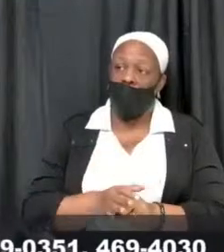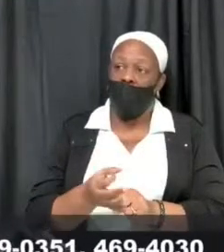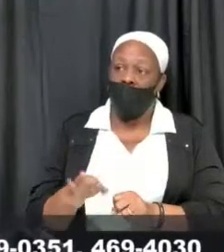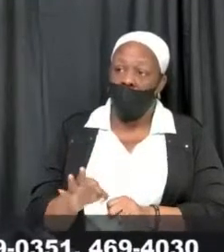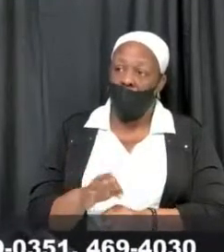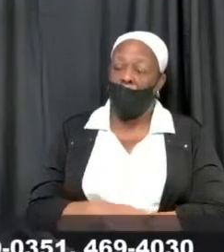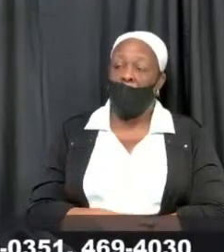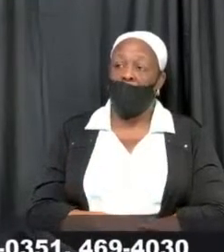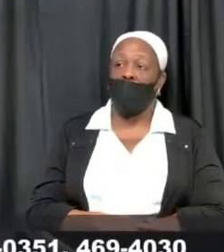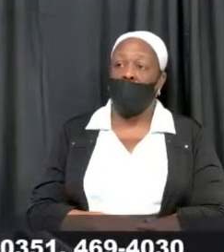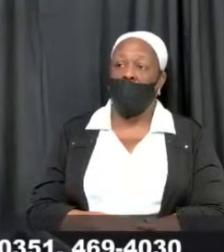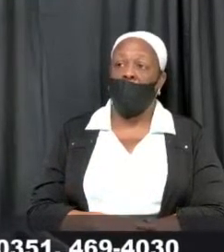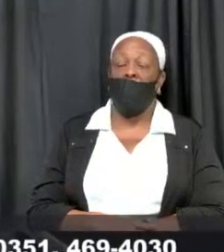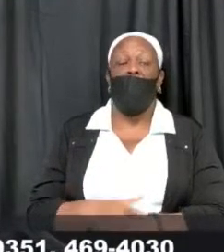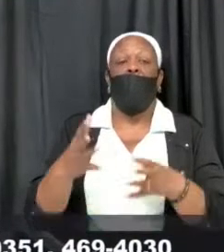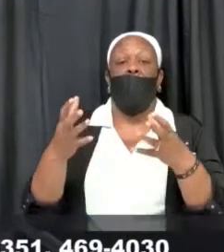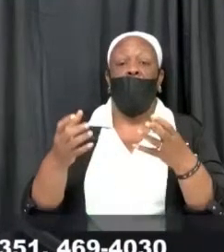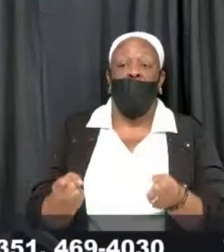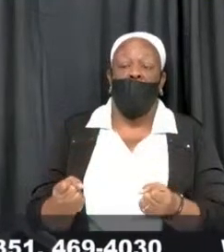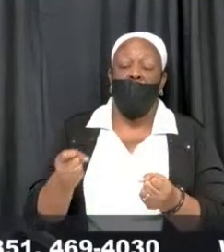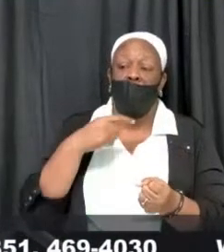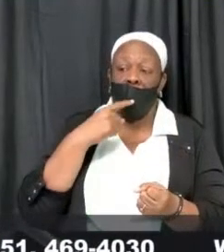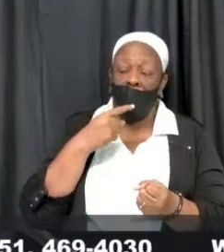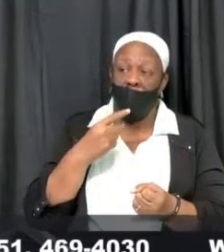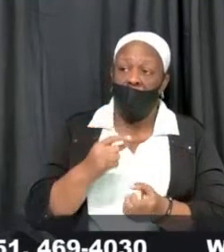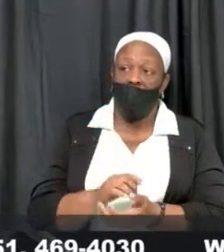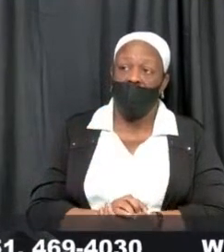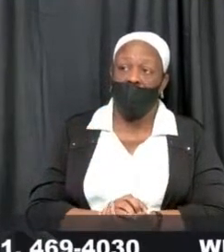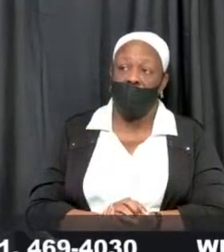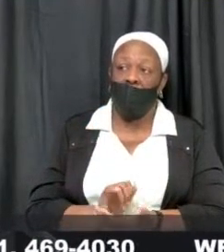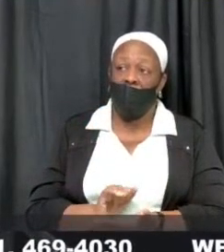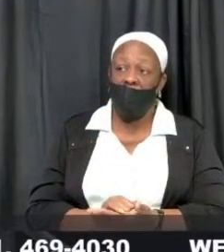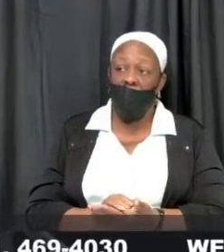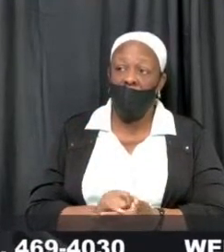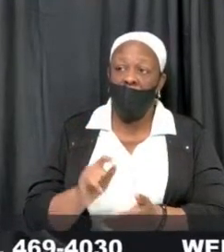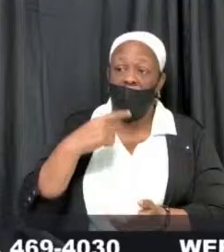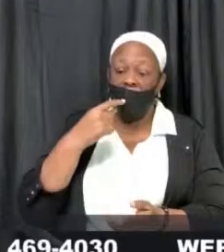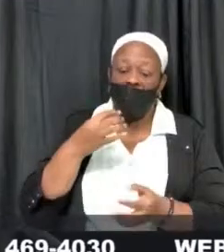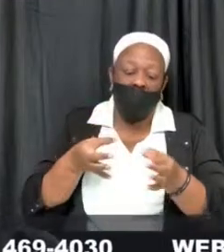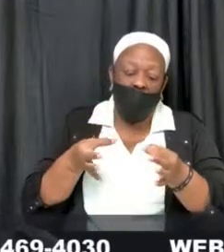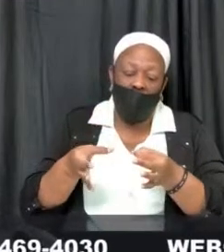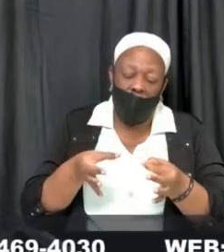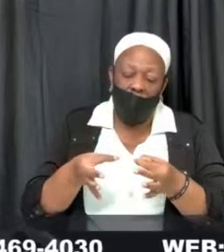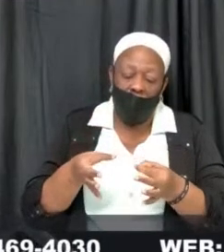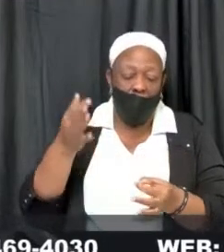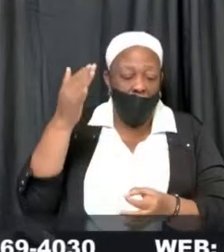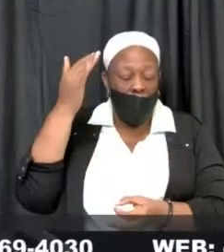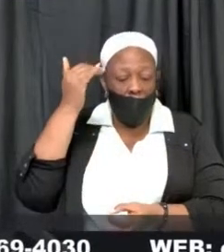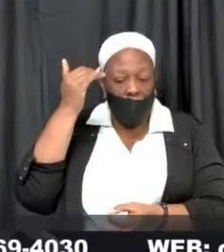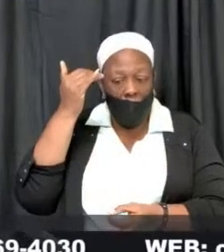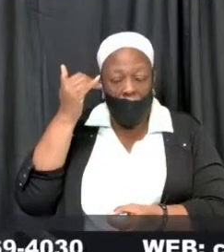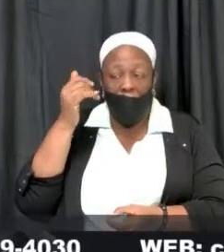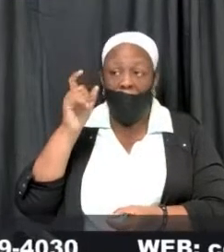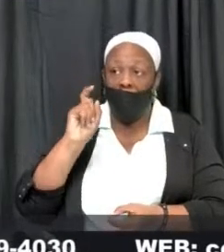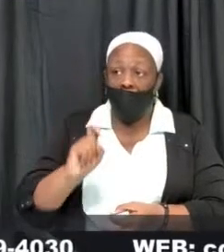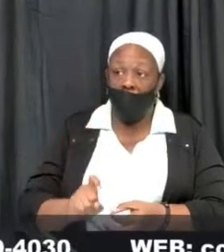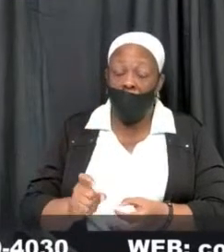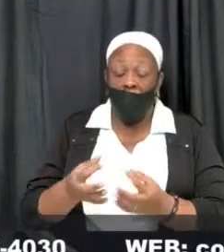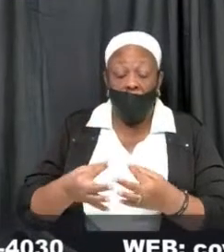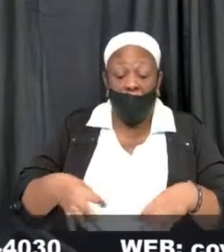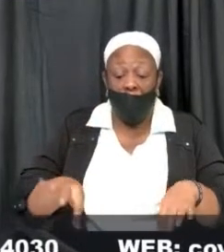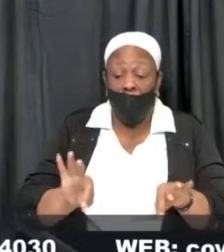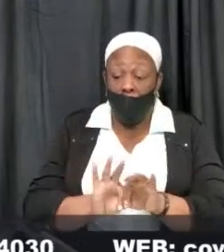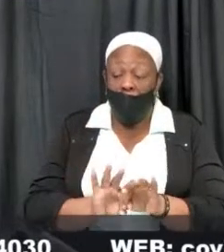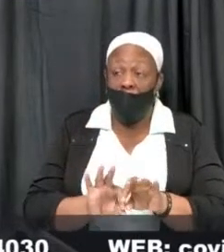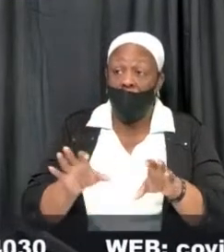and I want to bring this analogy here again, because I was explaining why it is important for persons to take the